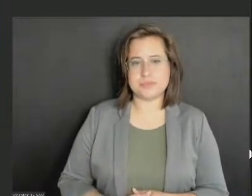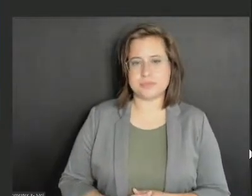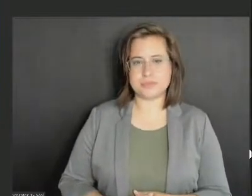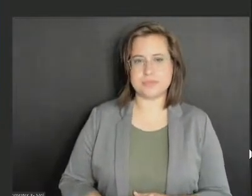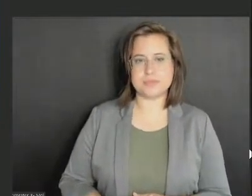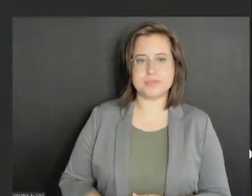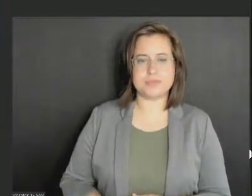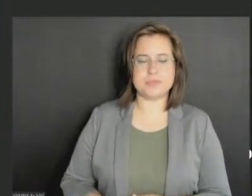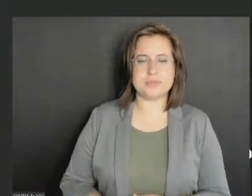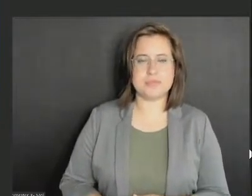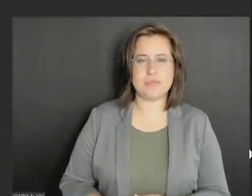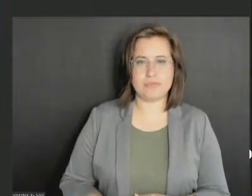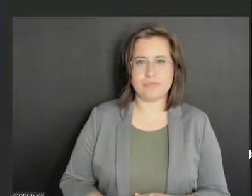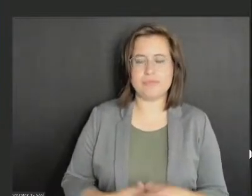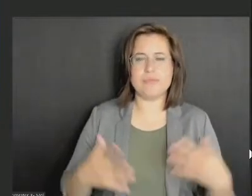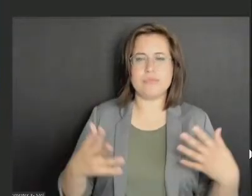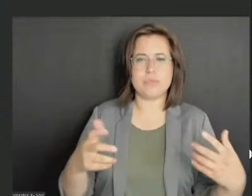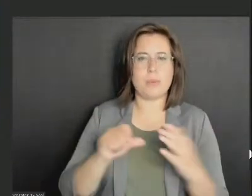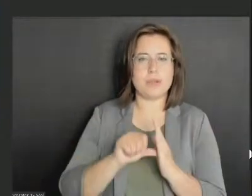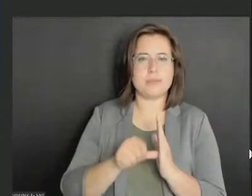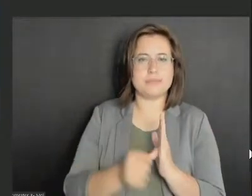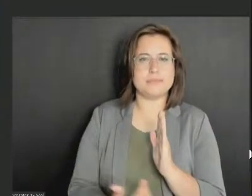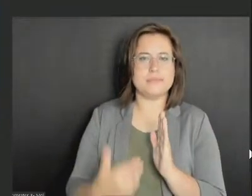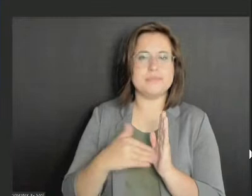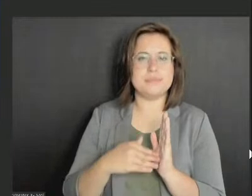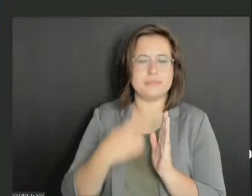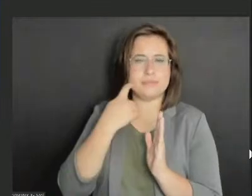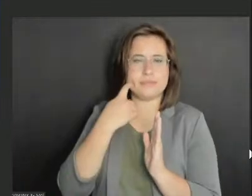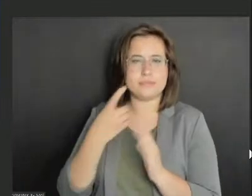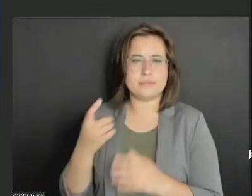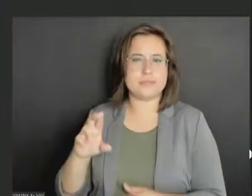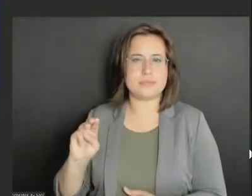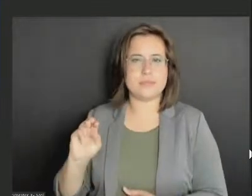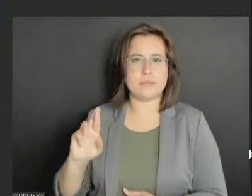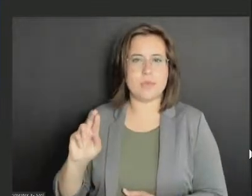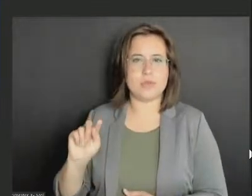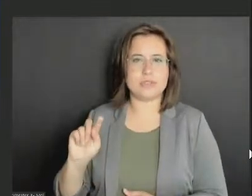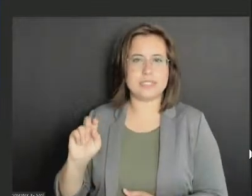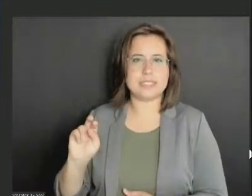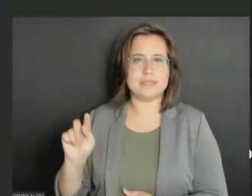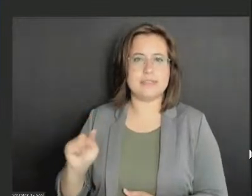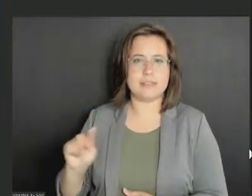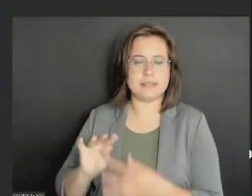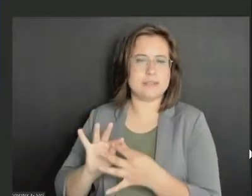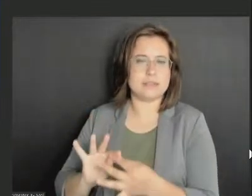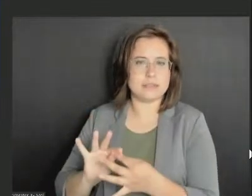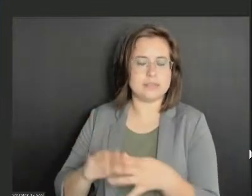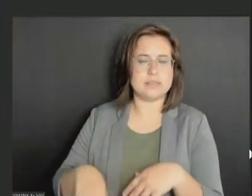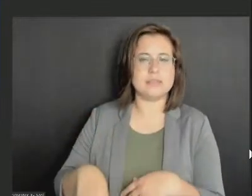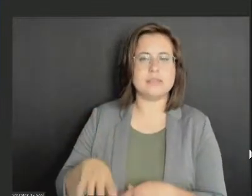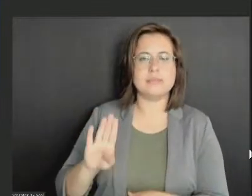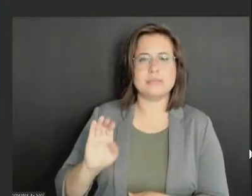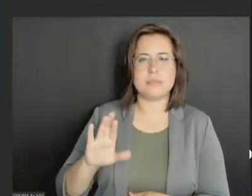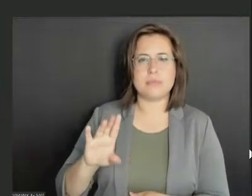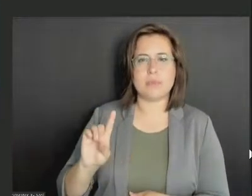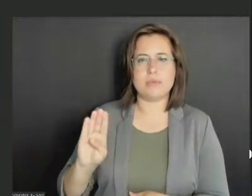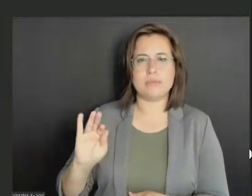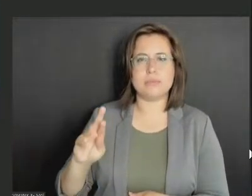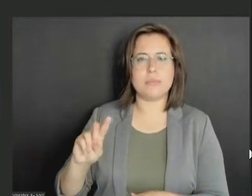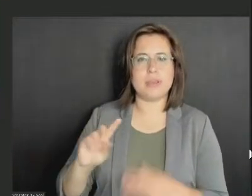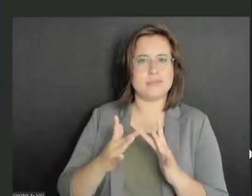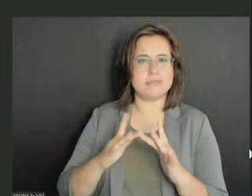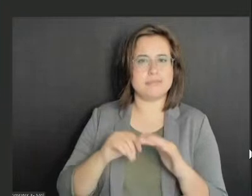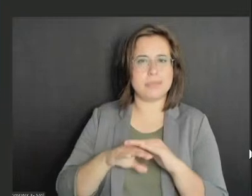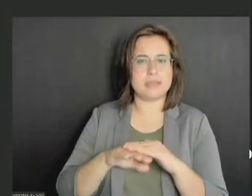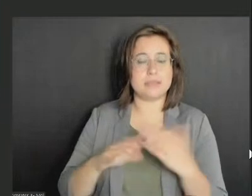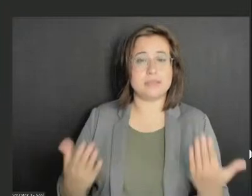or re-emphasize a point that my colleague, Dr. Martinez, made regarding broadband access. Here in Nashville, Tennessee, which is